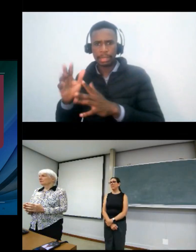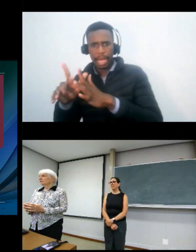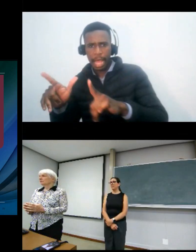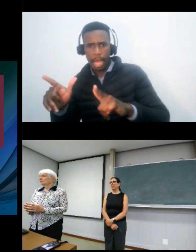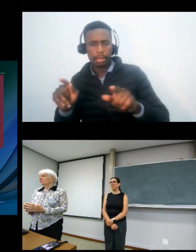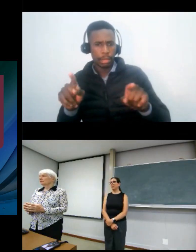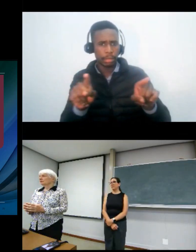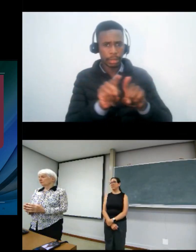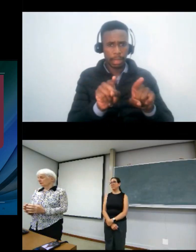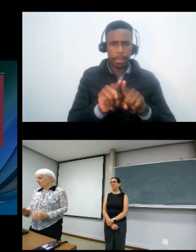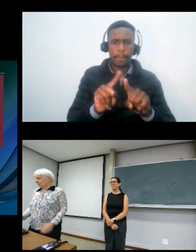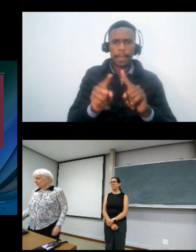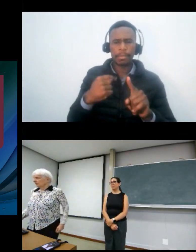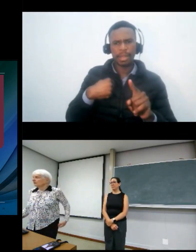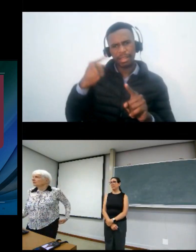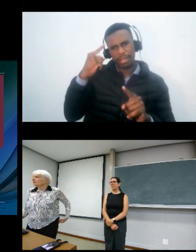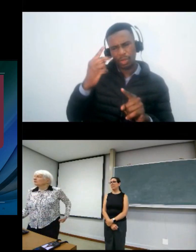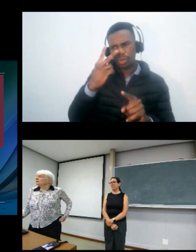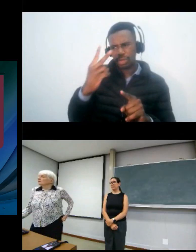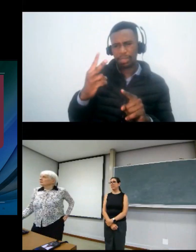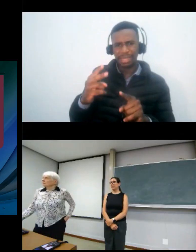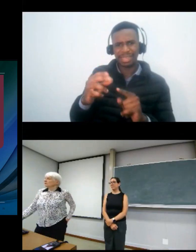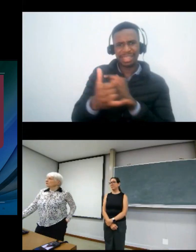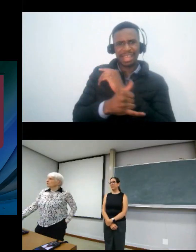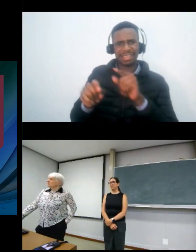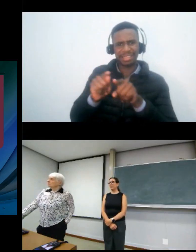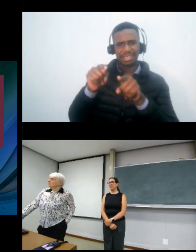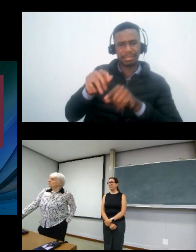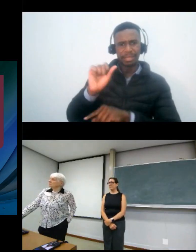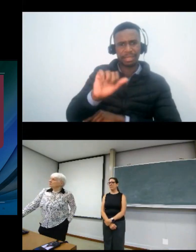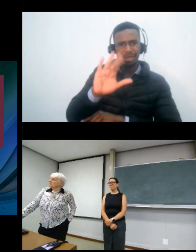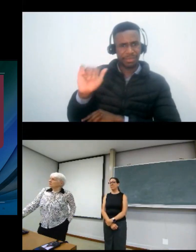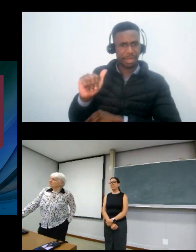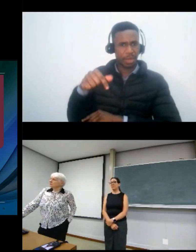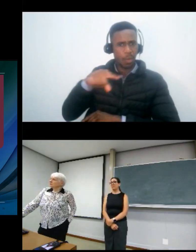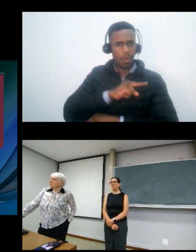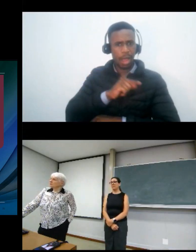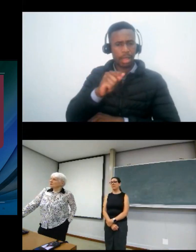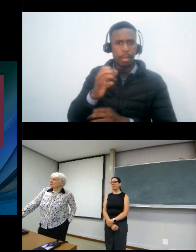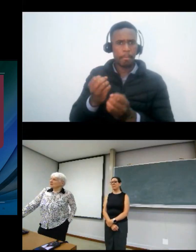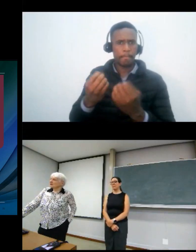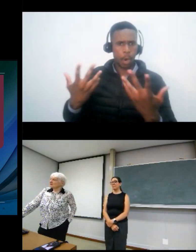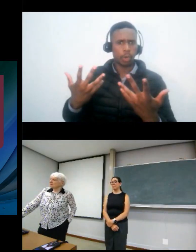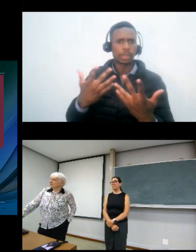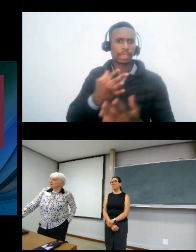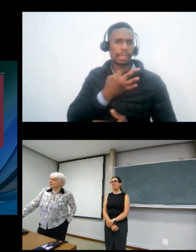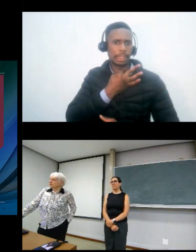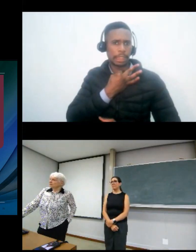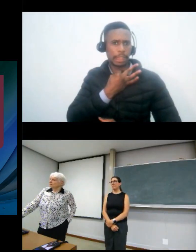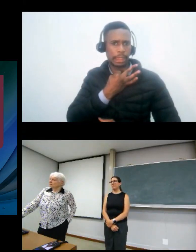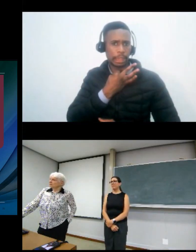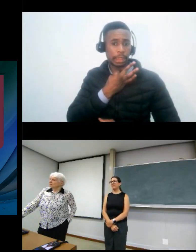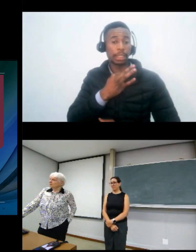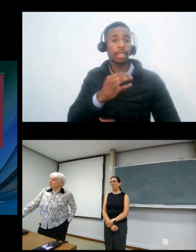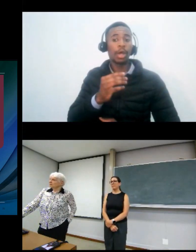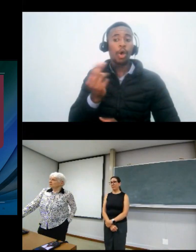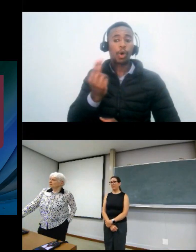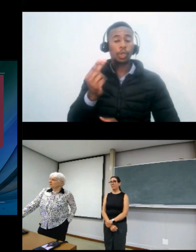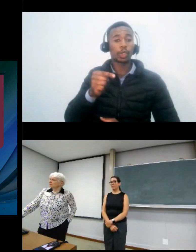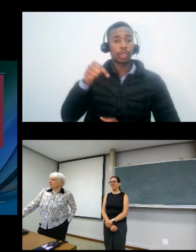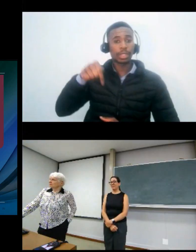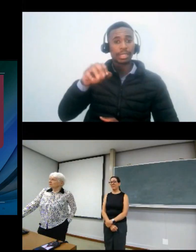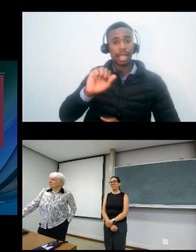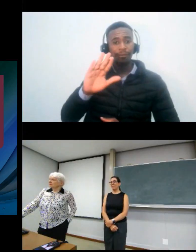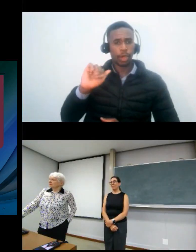as South Africa and the different English varieties of English that are spoken, and then they all write the same NSC. Am I speaking loud enough